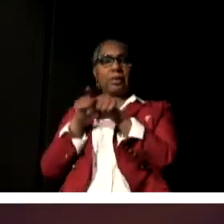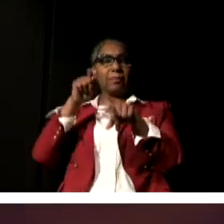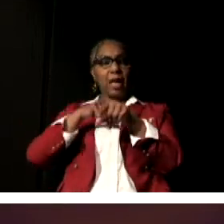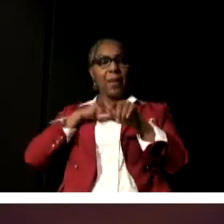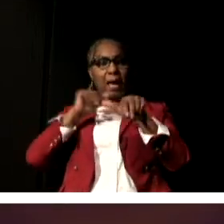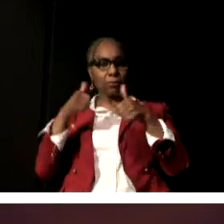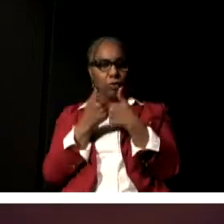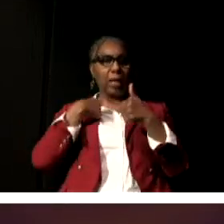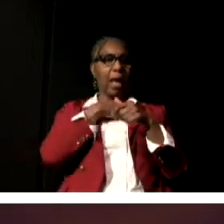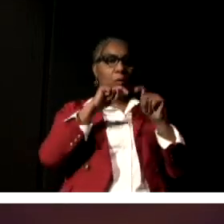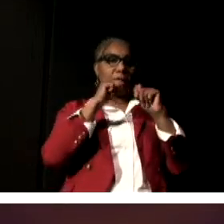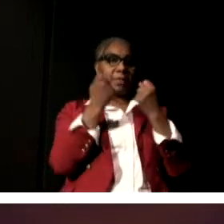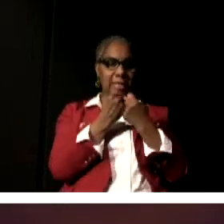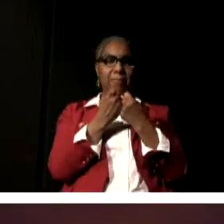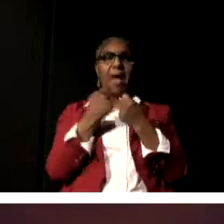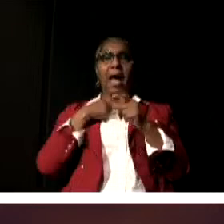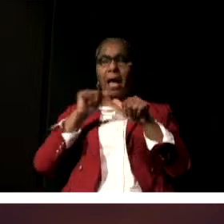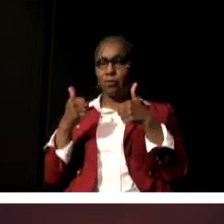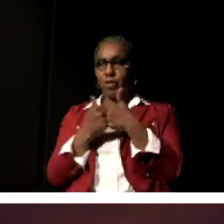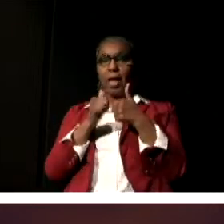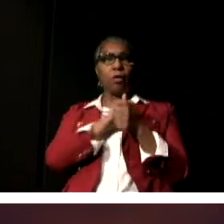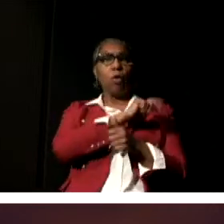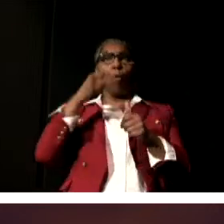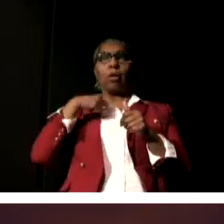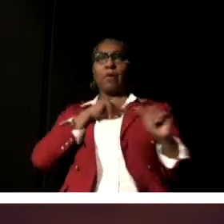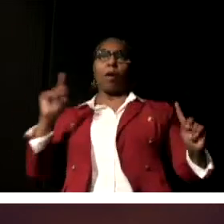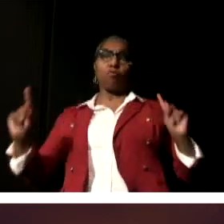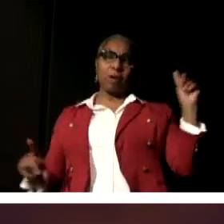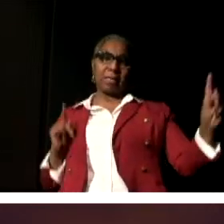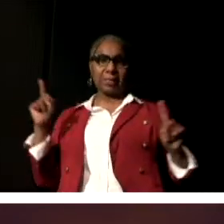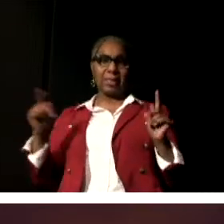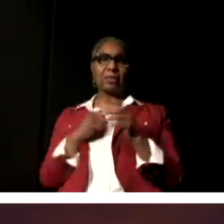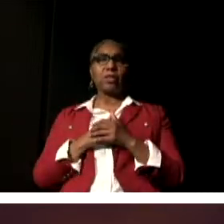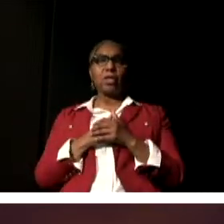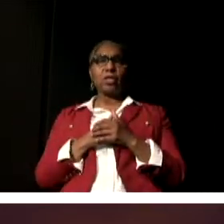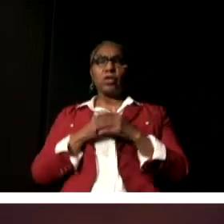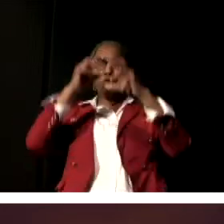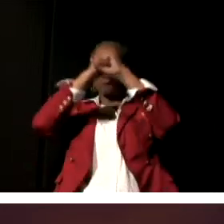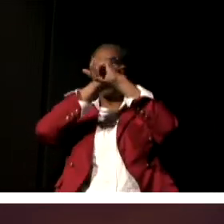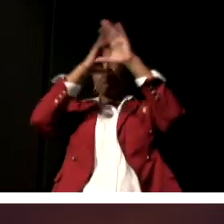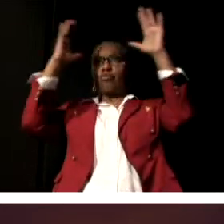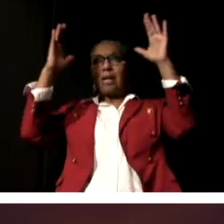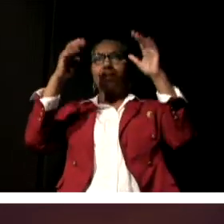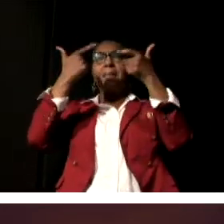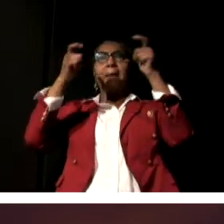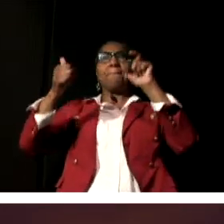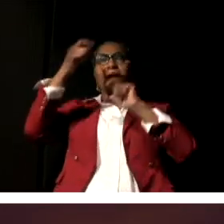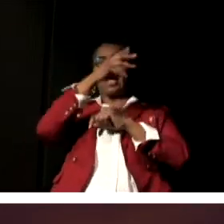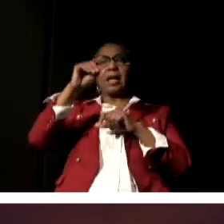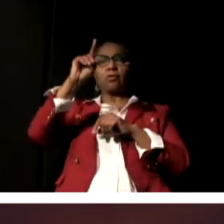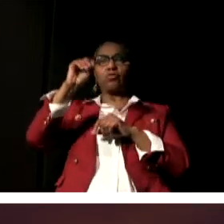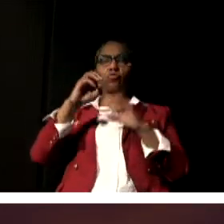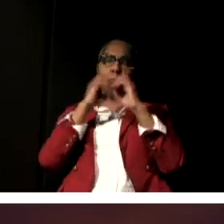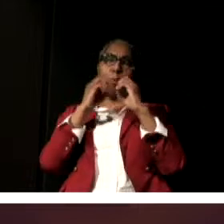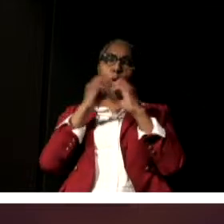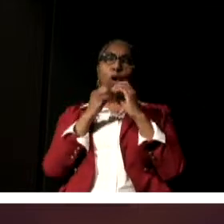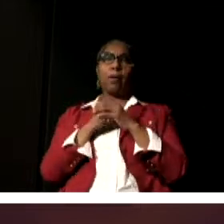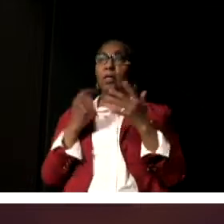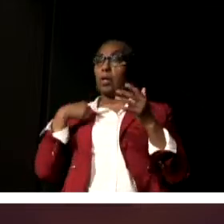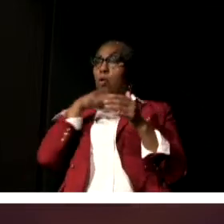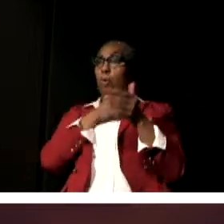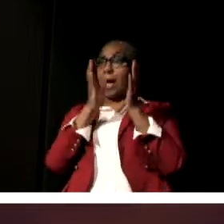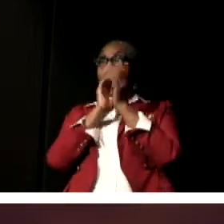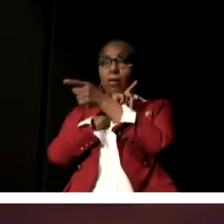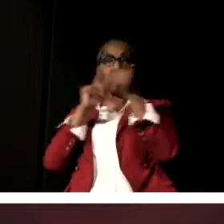challenged our team and I challenge all of our residents to dream bigger and to do more. So we ask